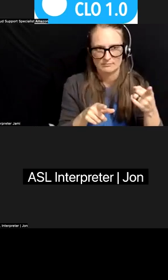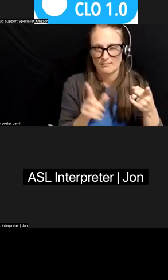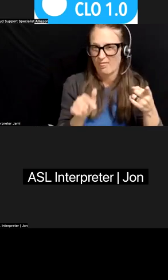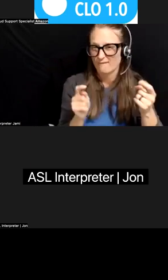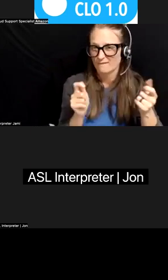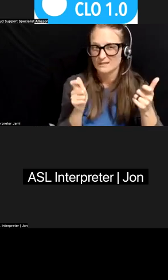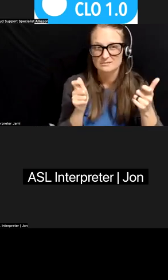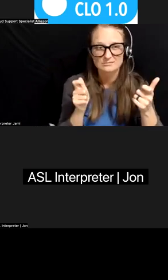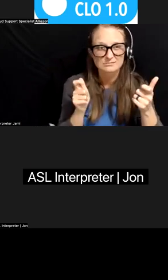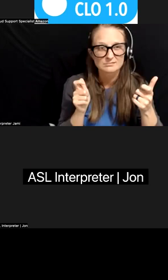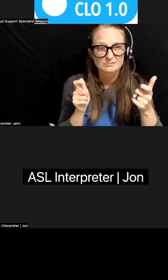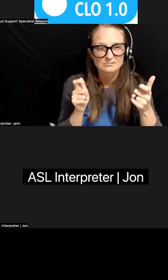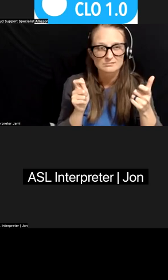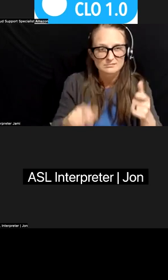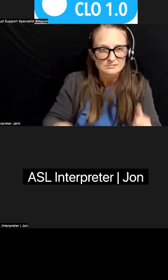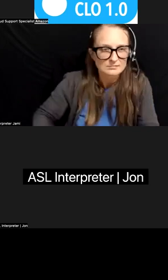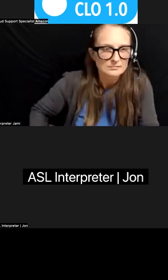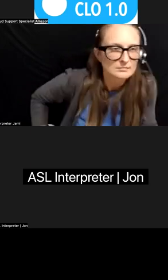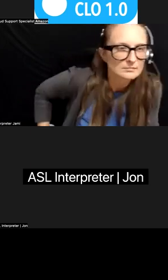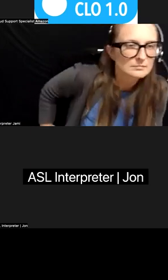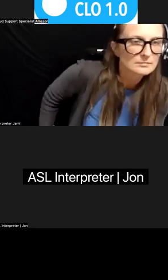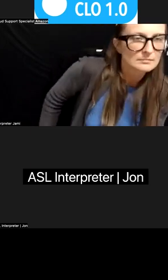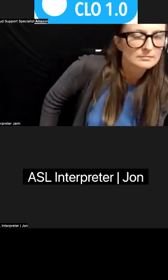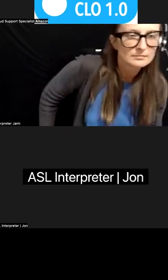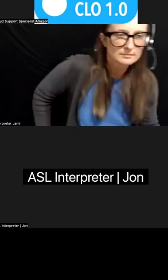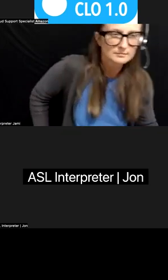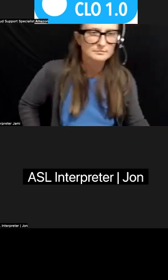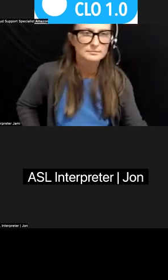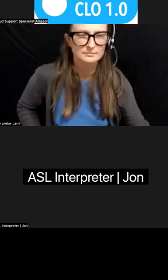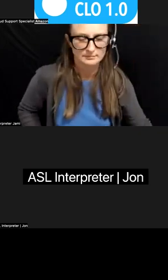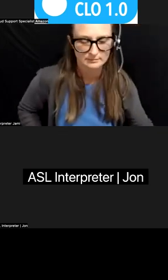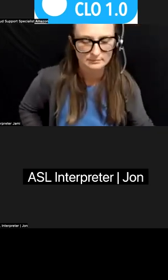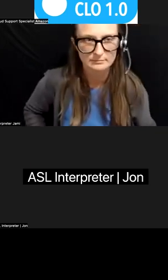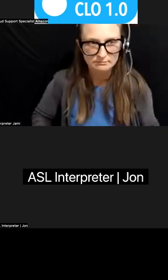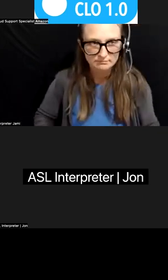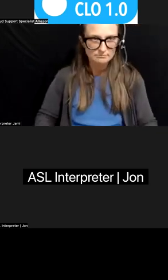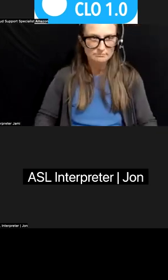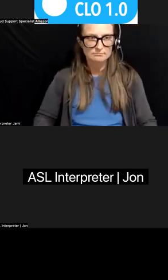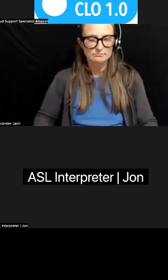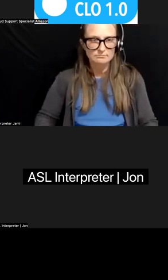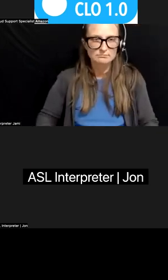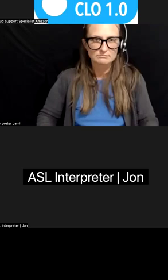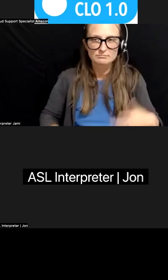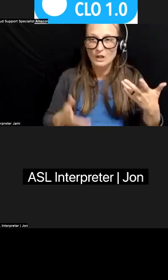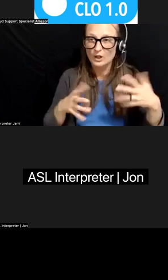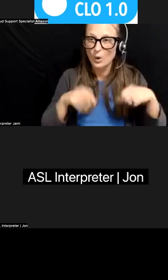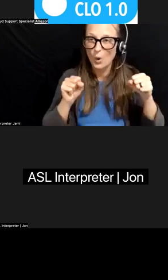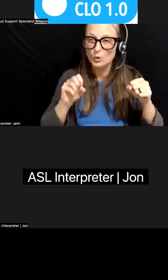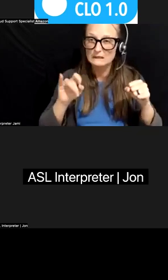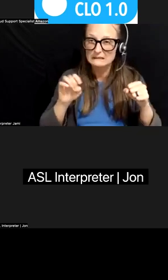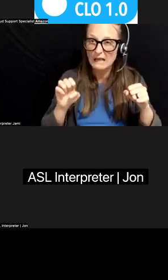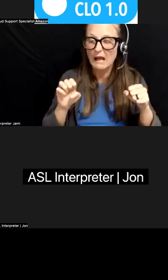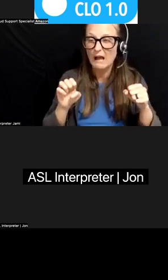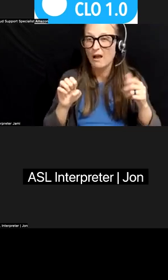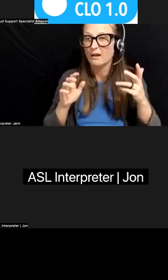quickly, I was able to go into console, spin a server, host a site, and there's a